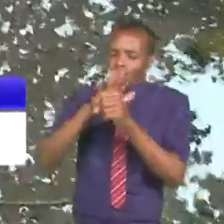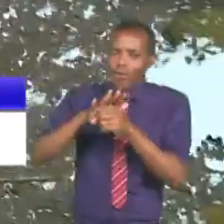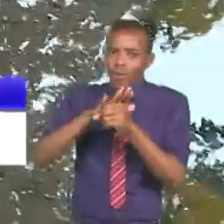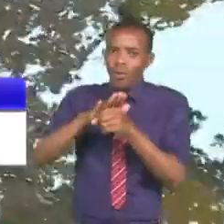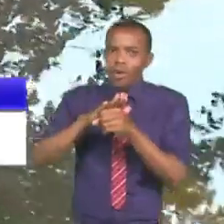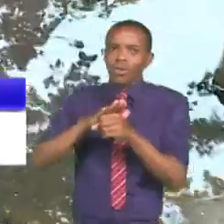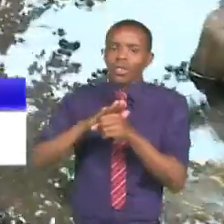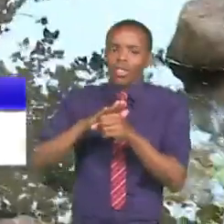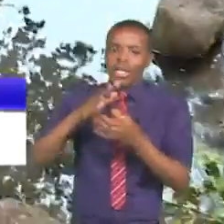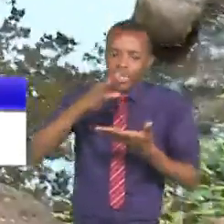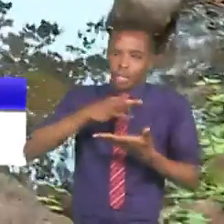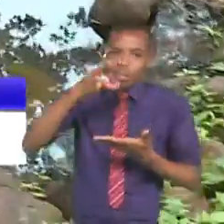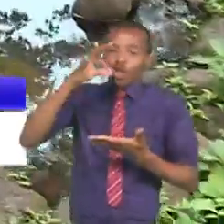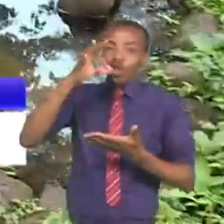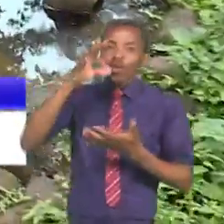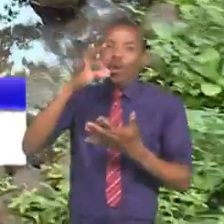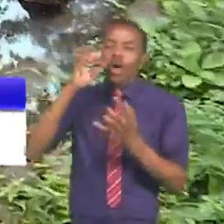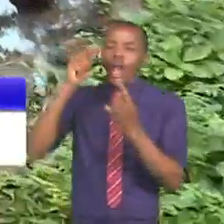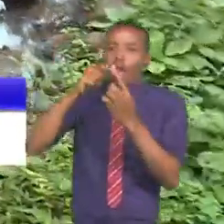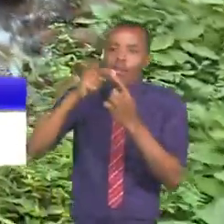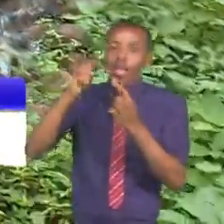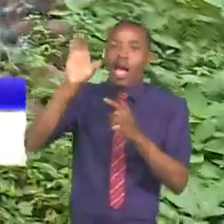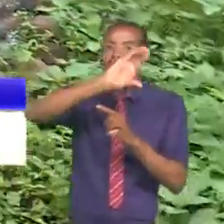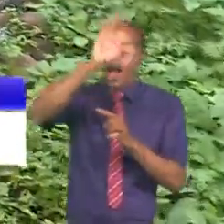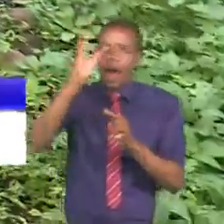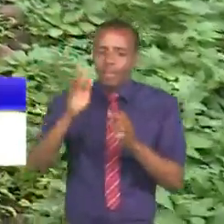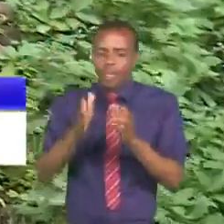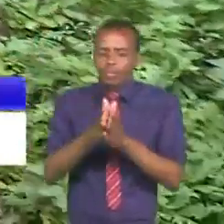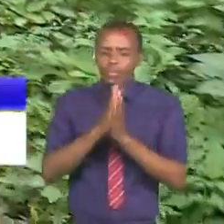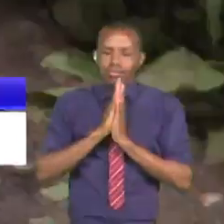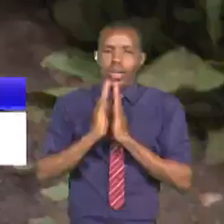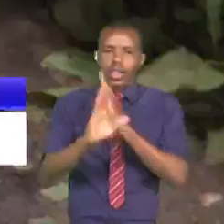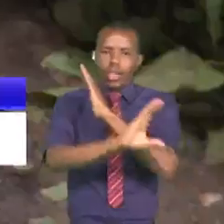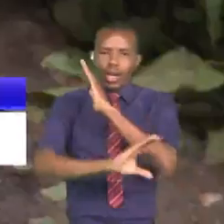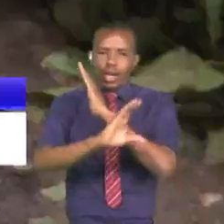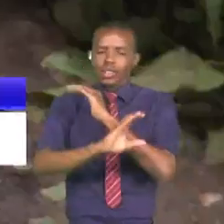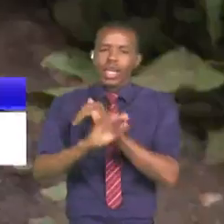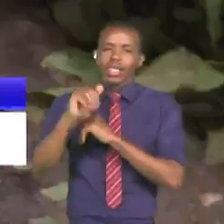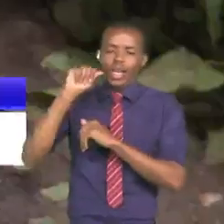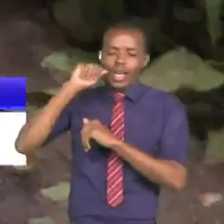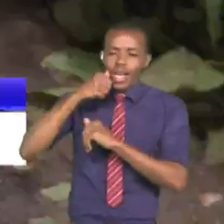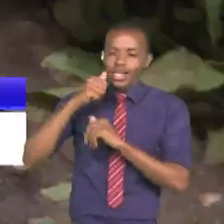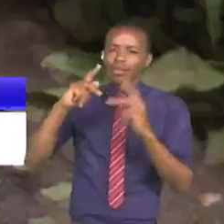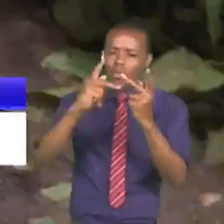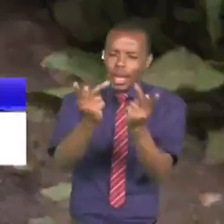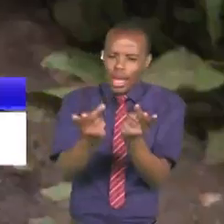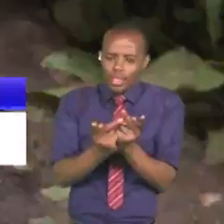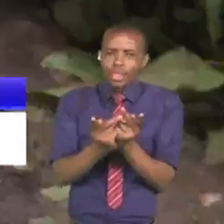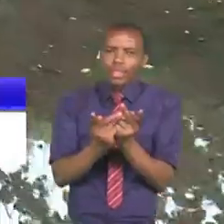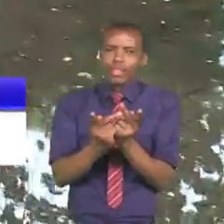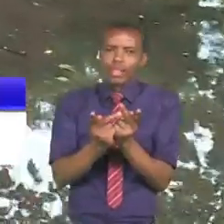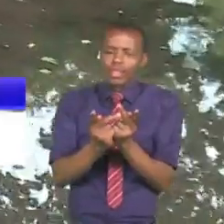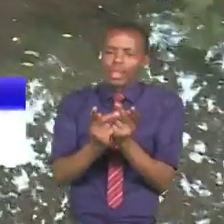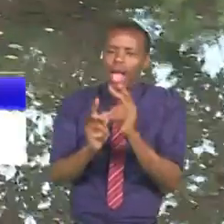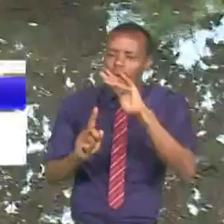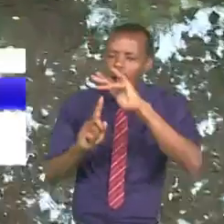for spiritual purposes by some African religions in the country. It's a nice place, there's a very nice pond. It's